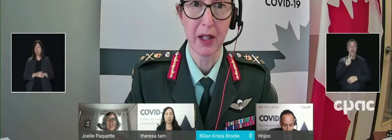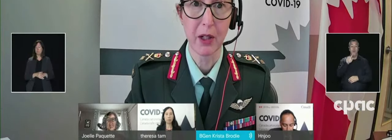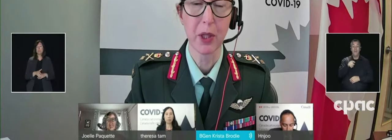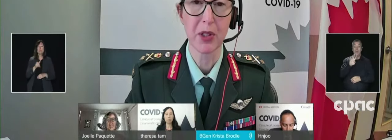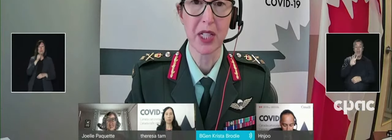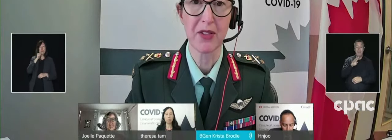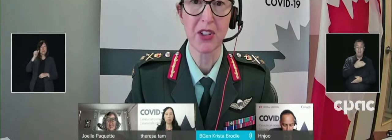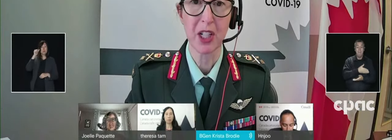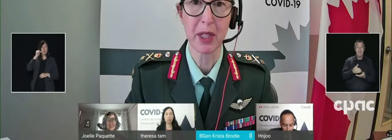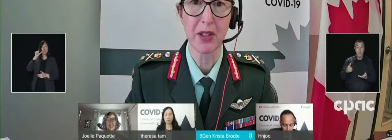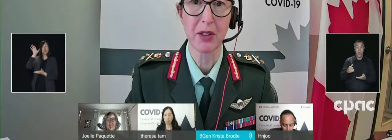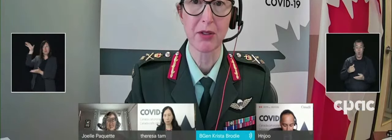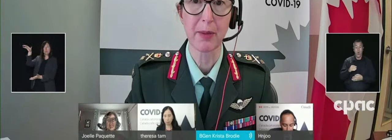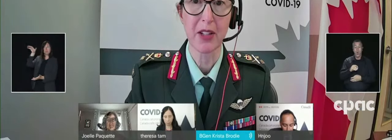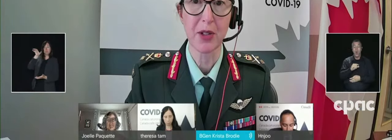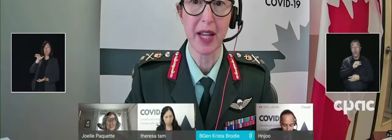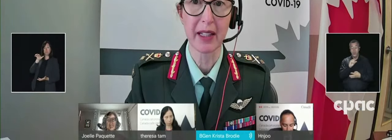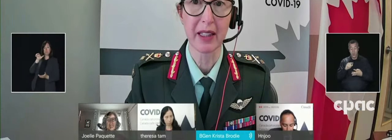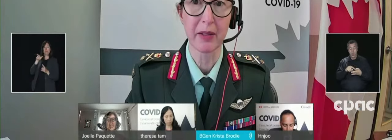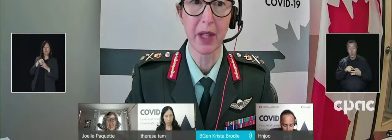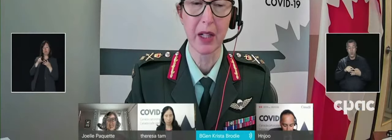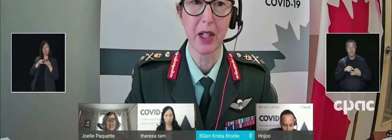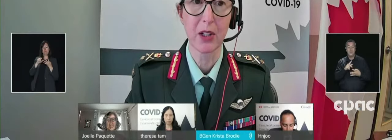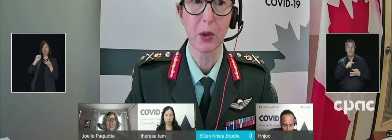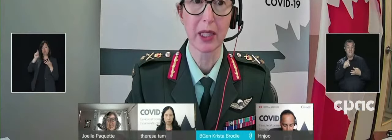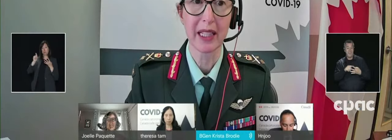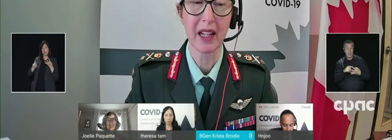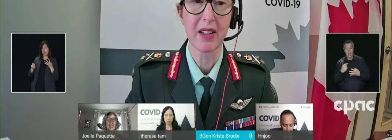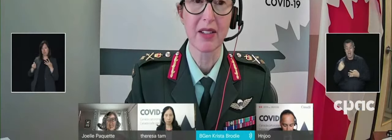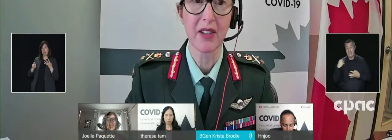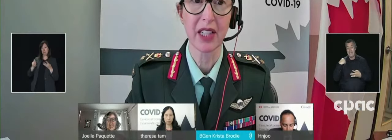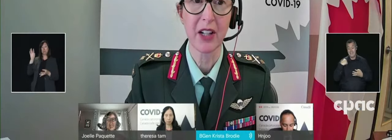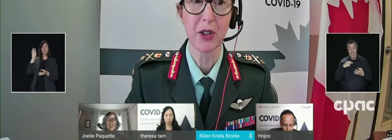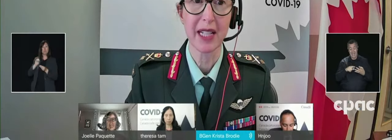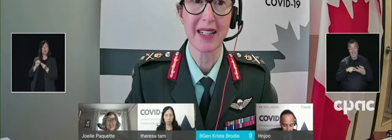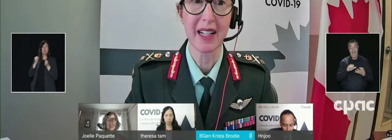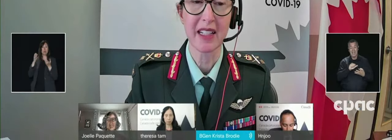Yesterday, we received a shipment from AstraZeneca totaling